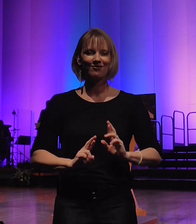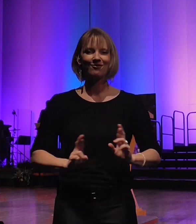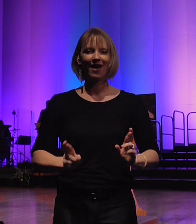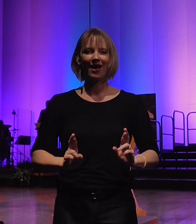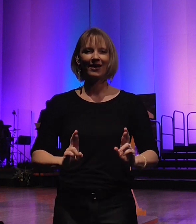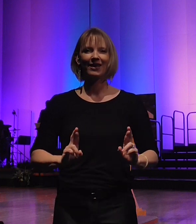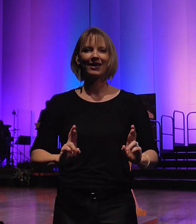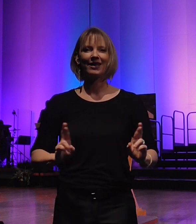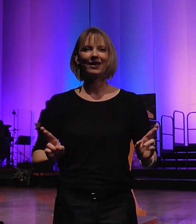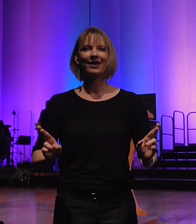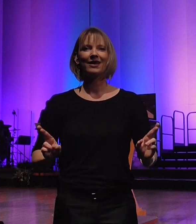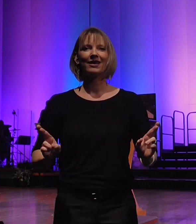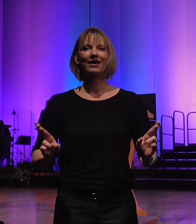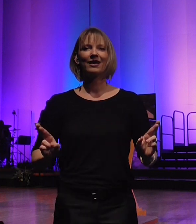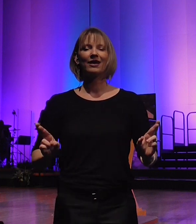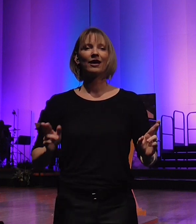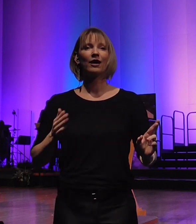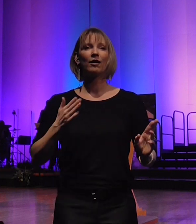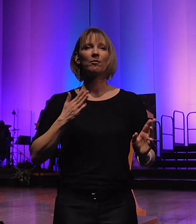Get ready,